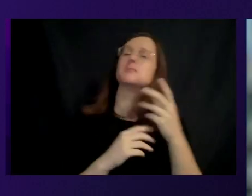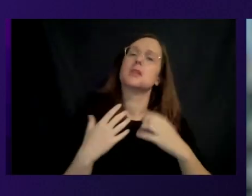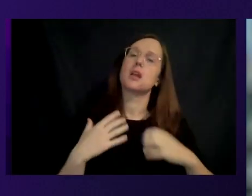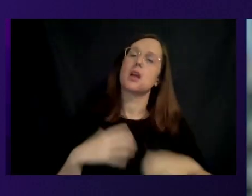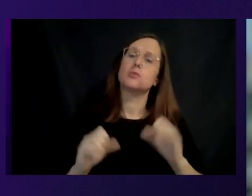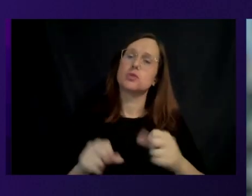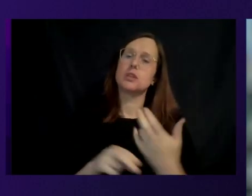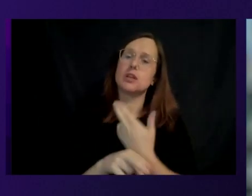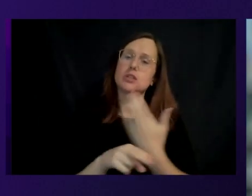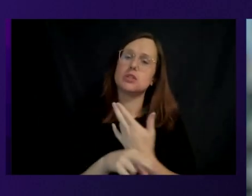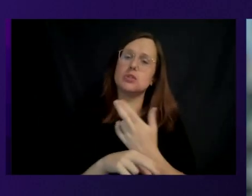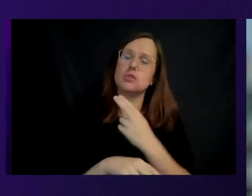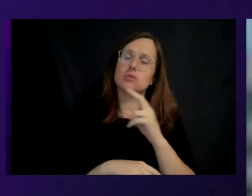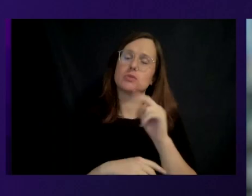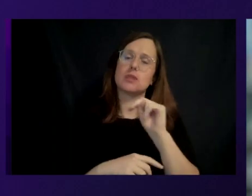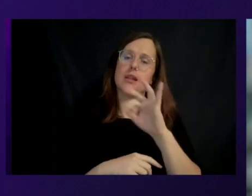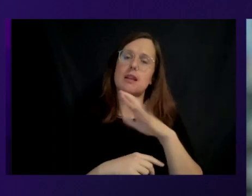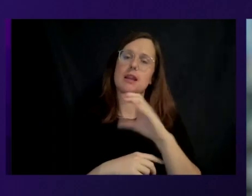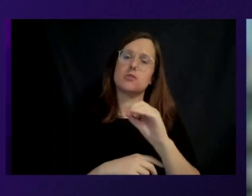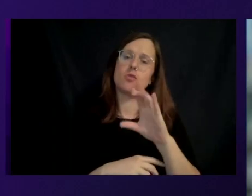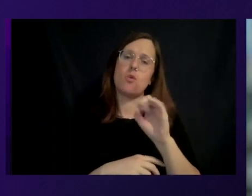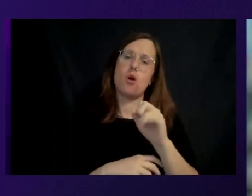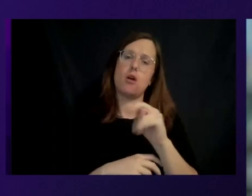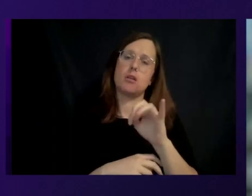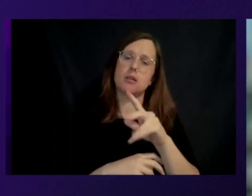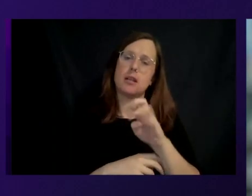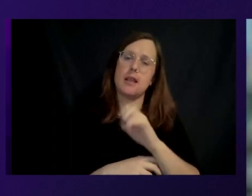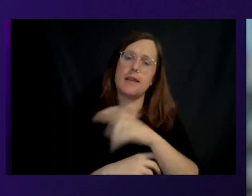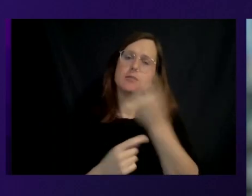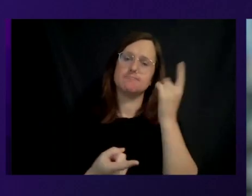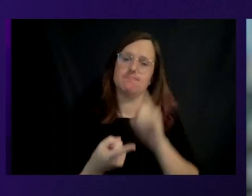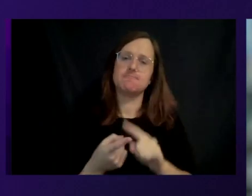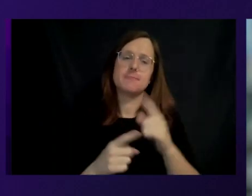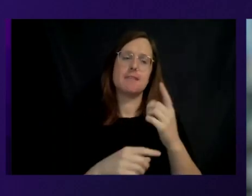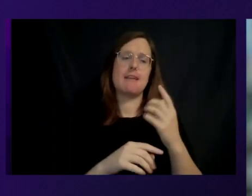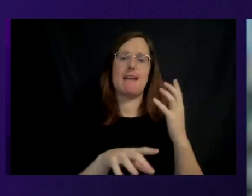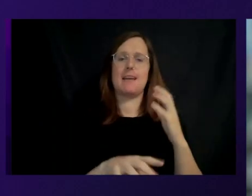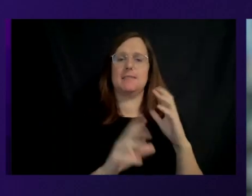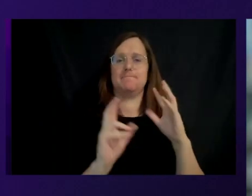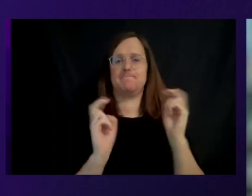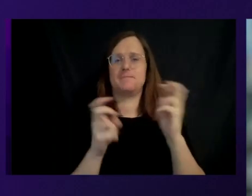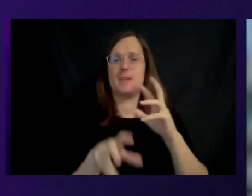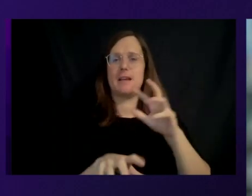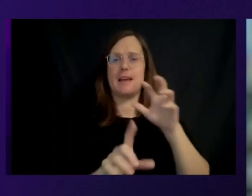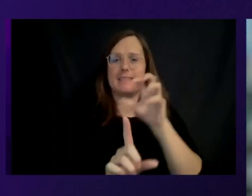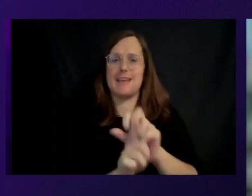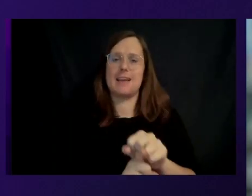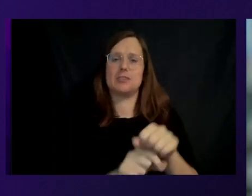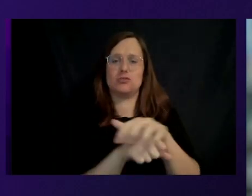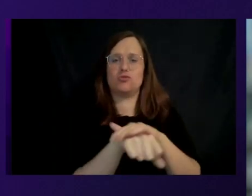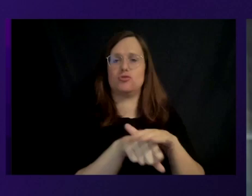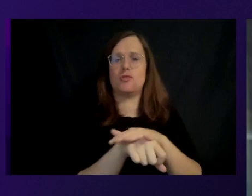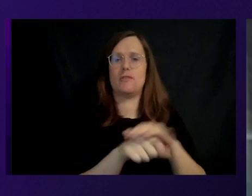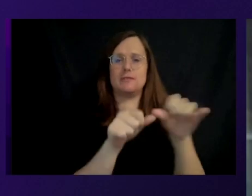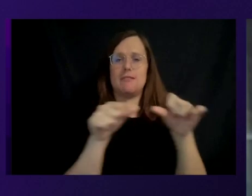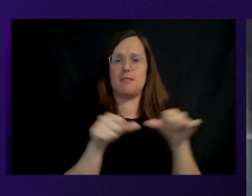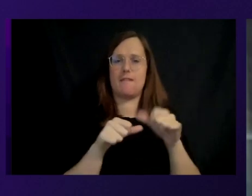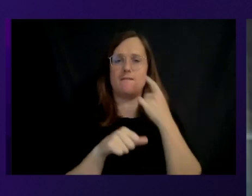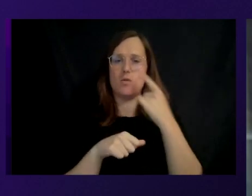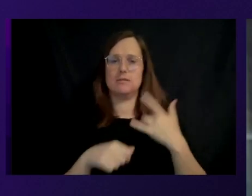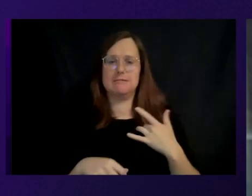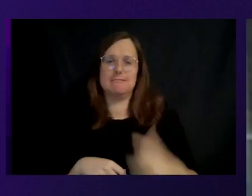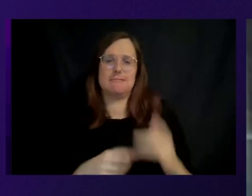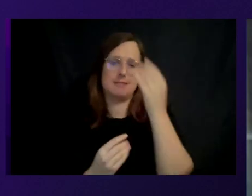the same Nitro hypervisor technology to reduce the attack surface area for highly sensitive information. Nitro enclaves